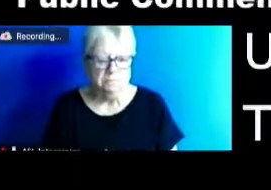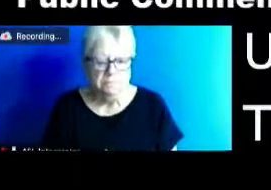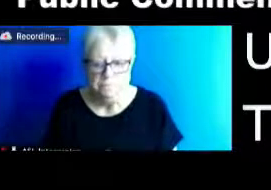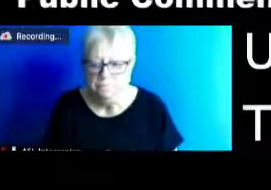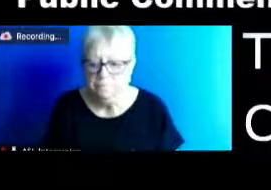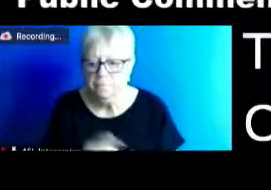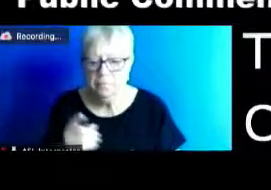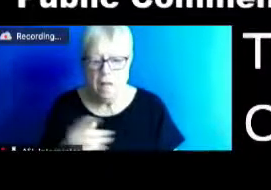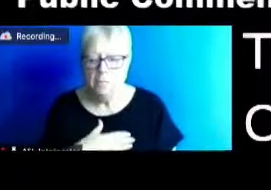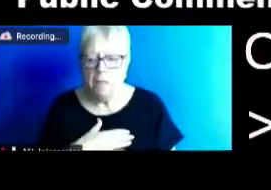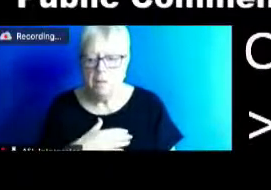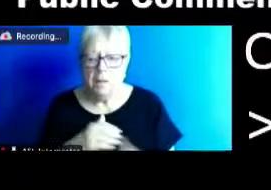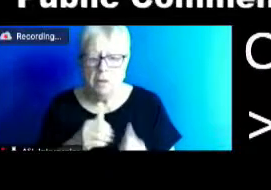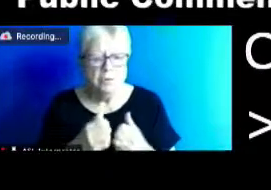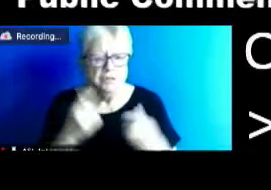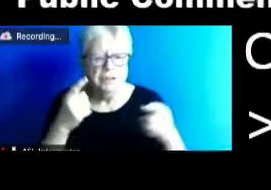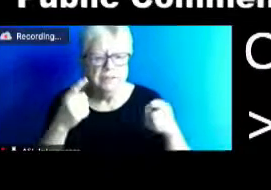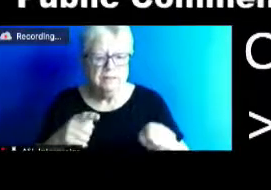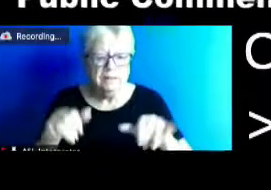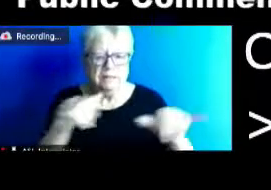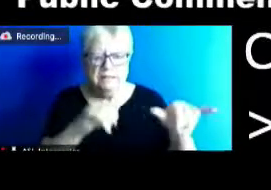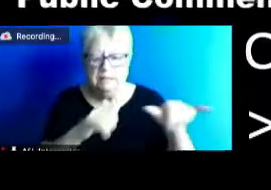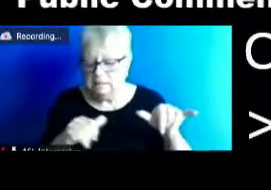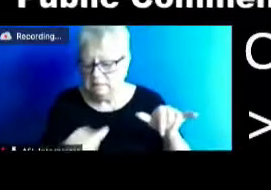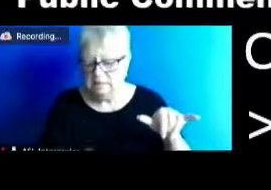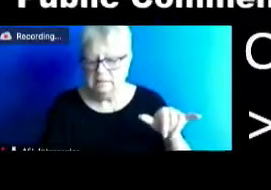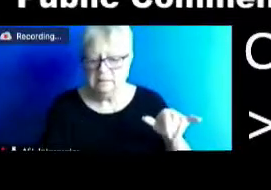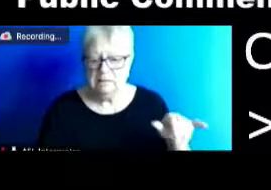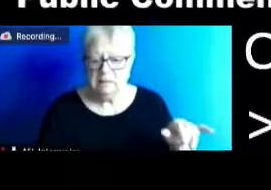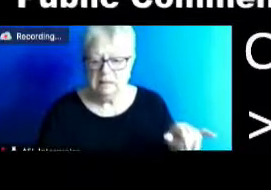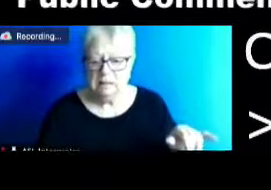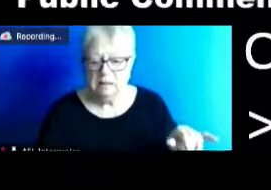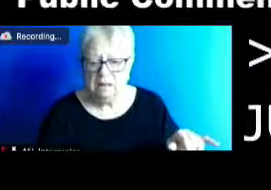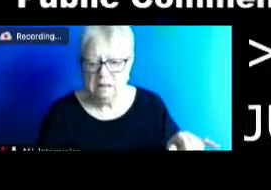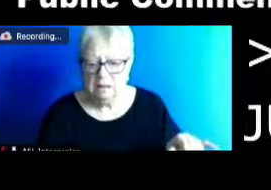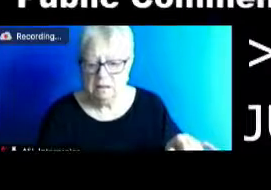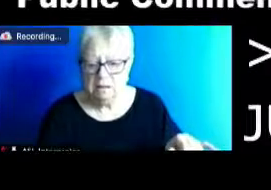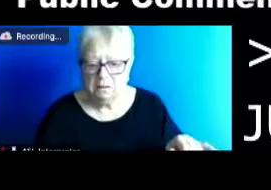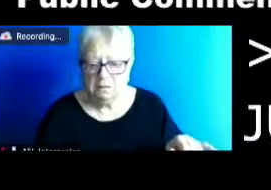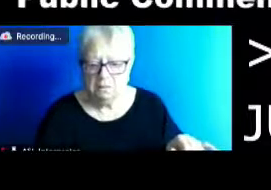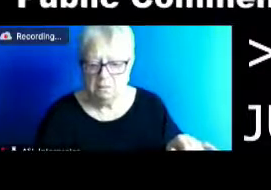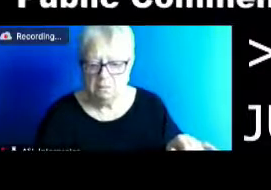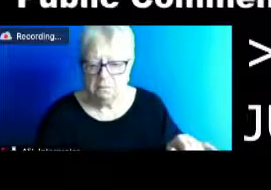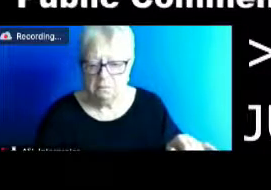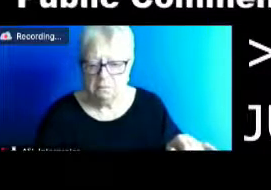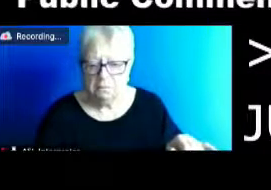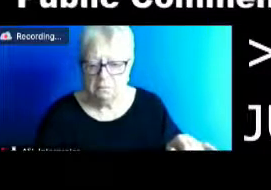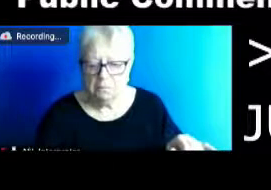I'm happy with just a consensus, just to skip the public comment. Okay.